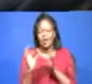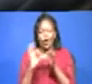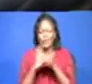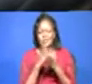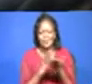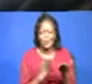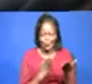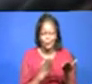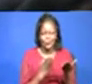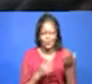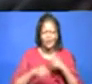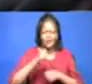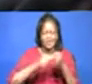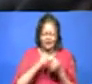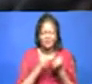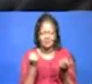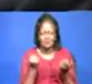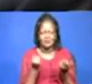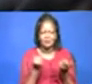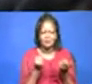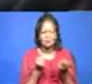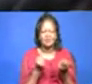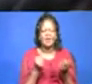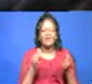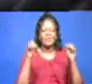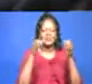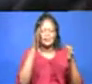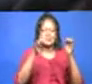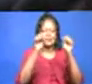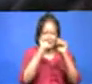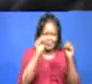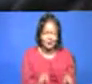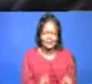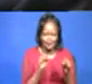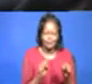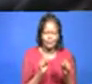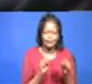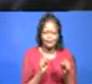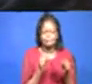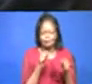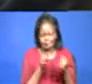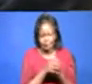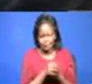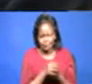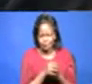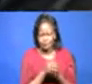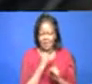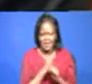the activities within the criminal justice system, criminal prosecutions are